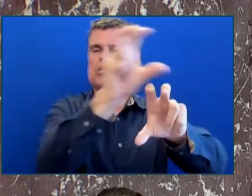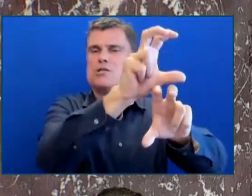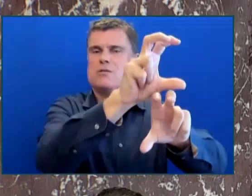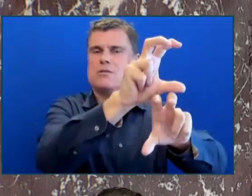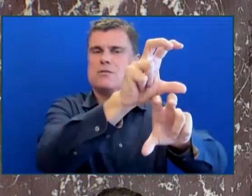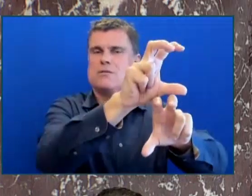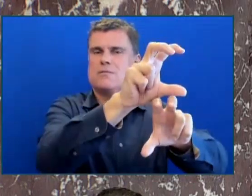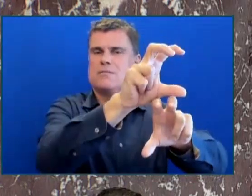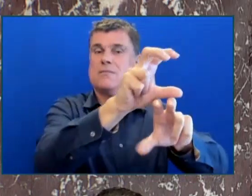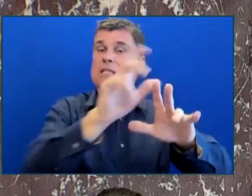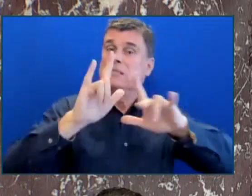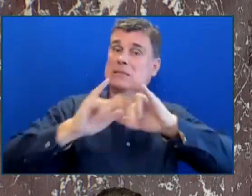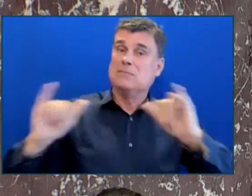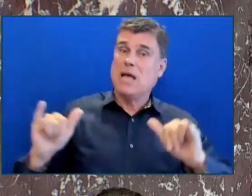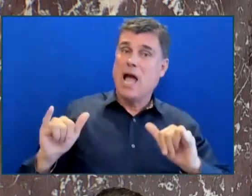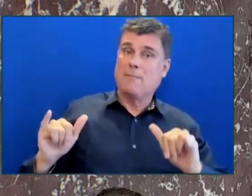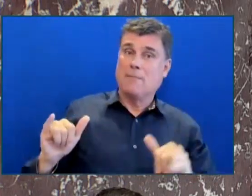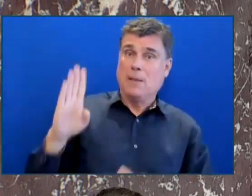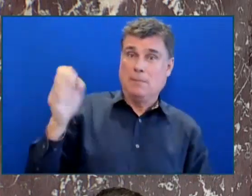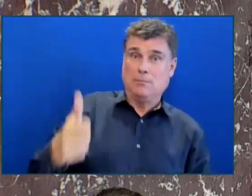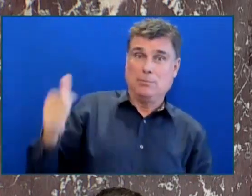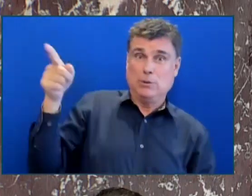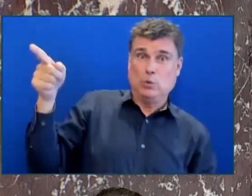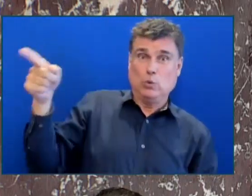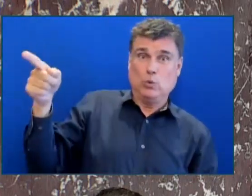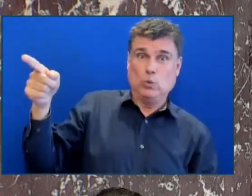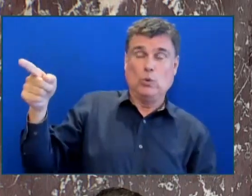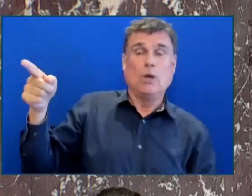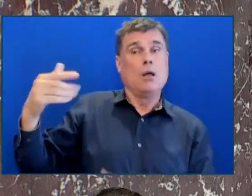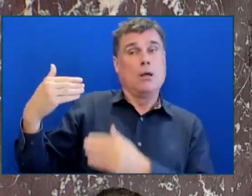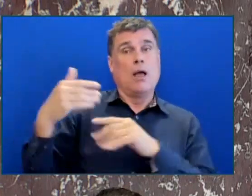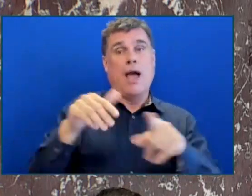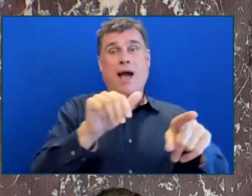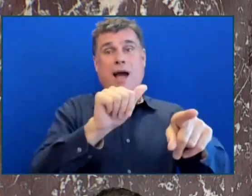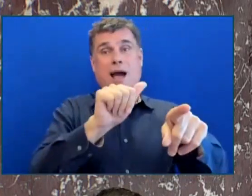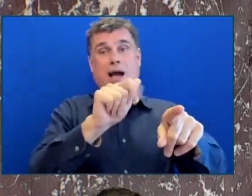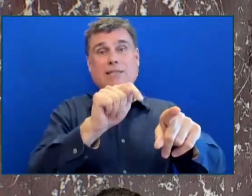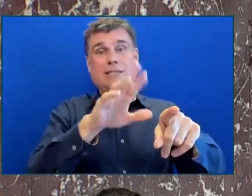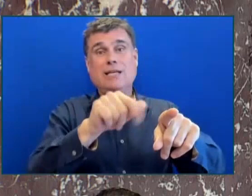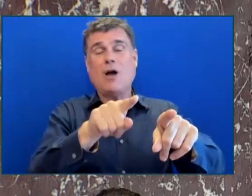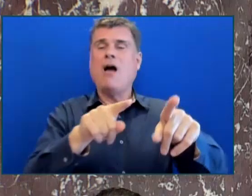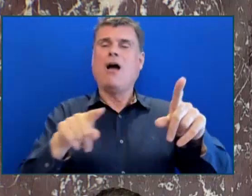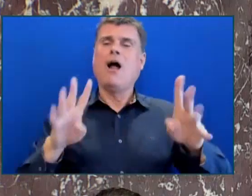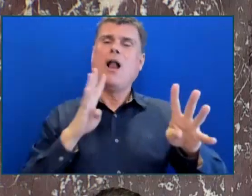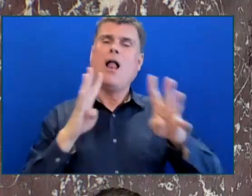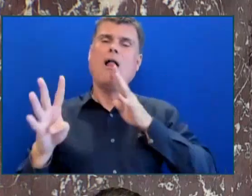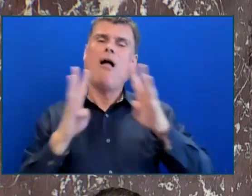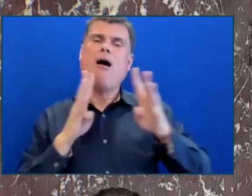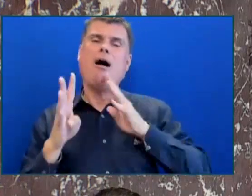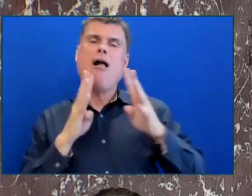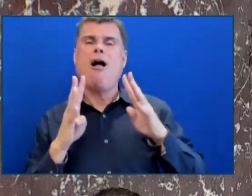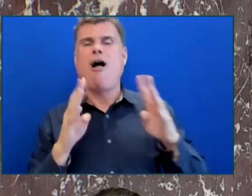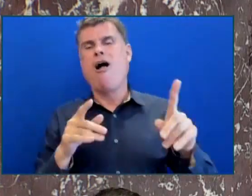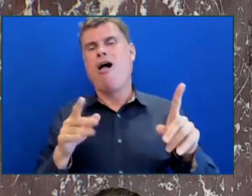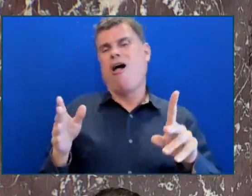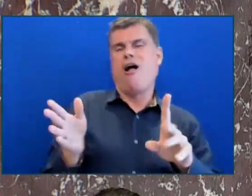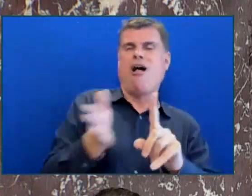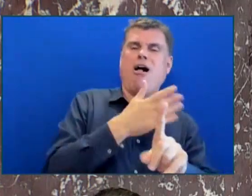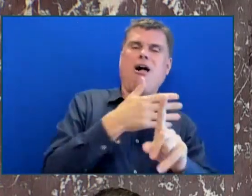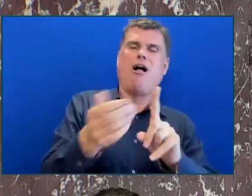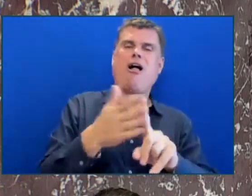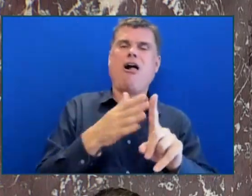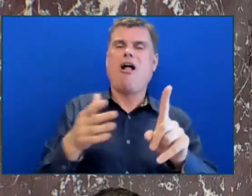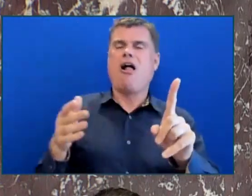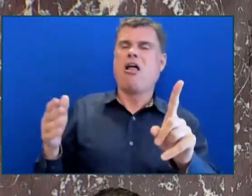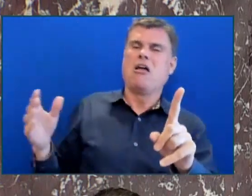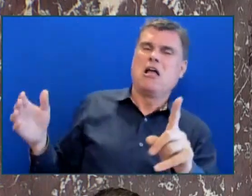bragging, about how they were pressuring and manipulating the government to get whatever they wanted out of them. At the same time, this Premier was tripling their funding. So